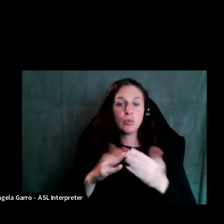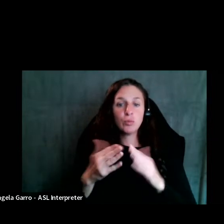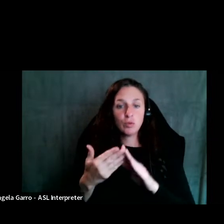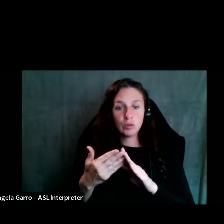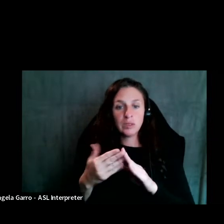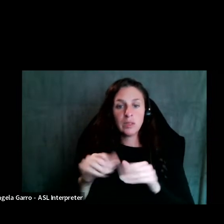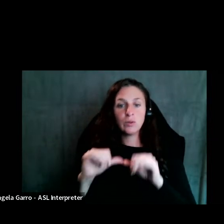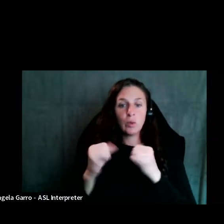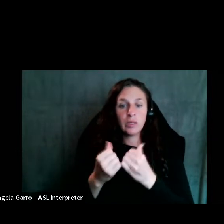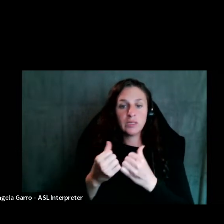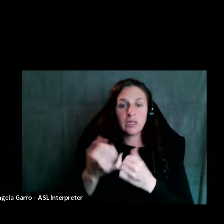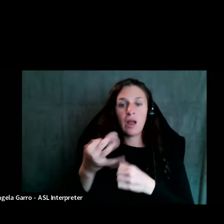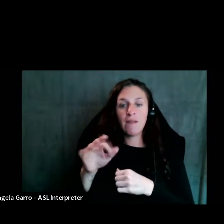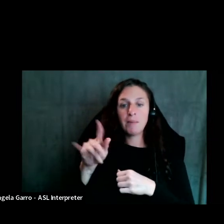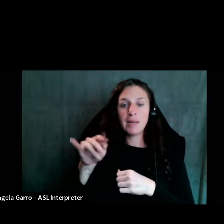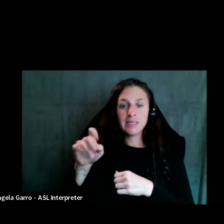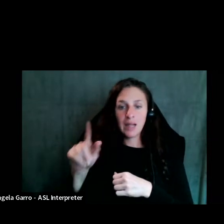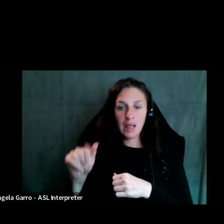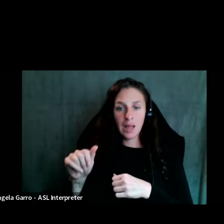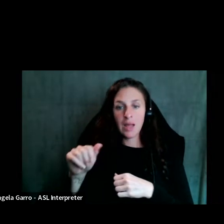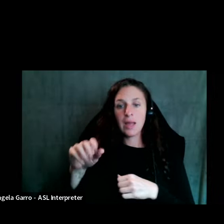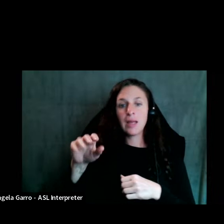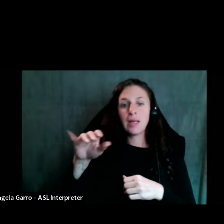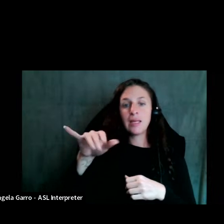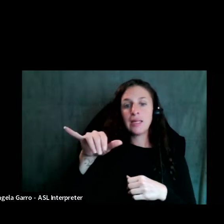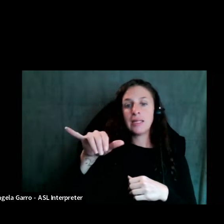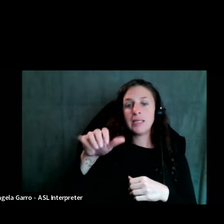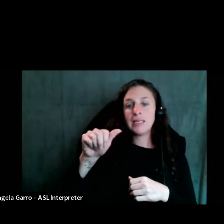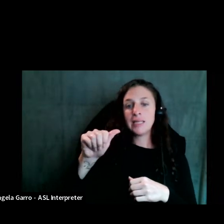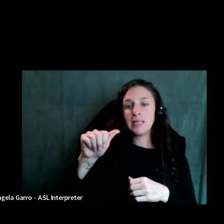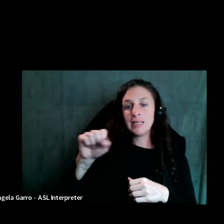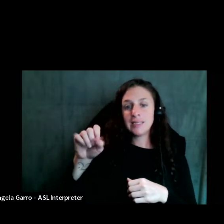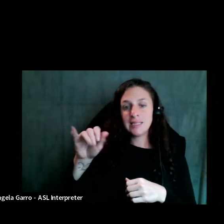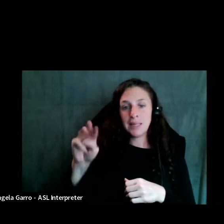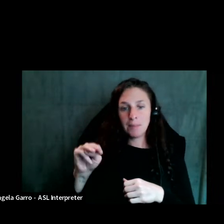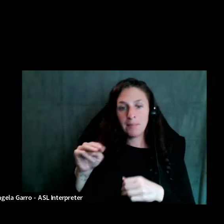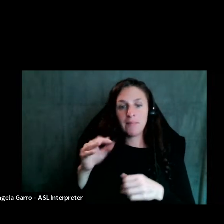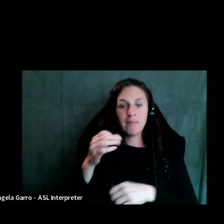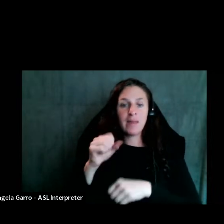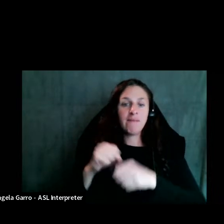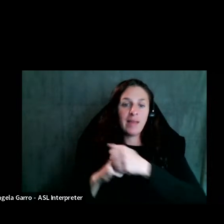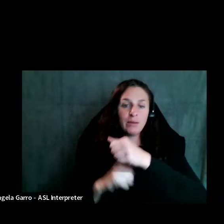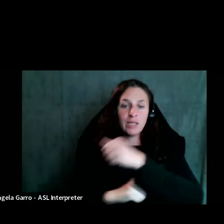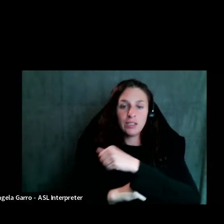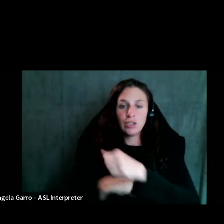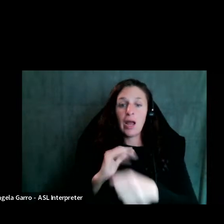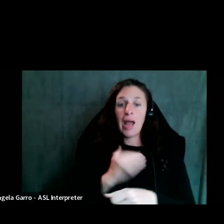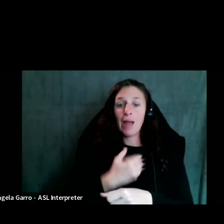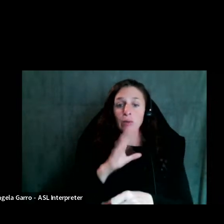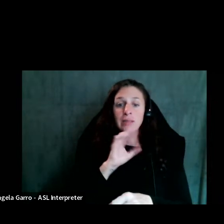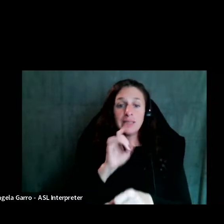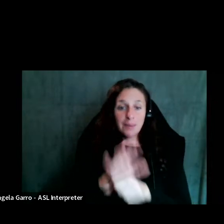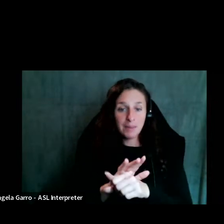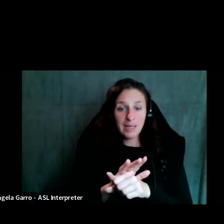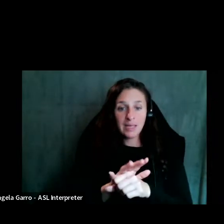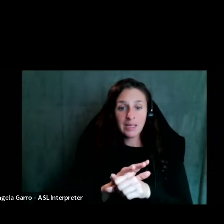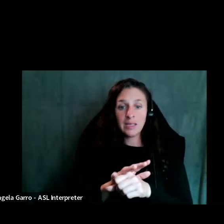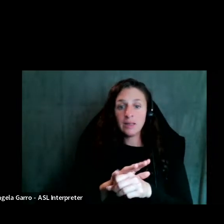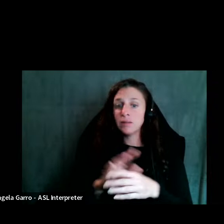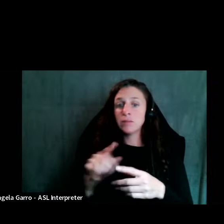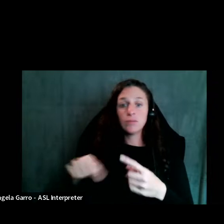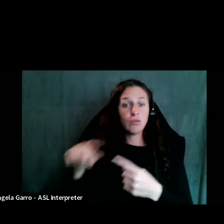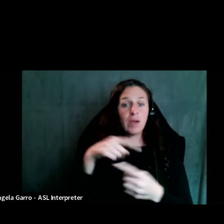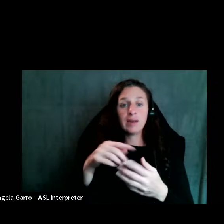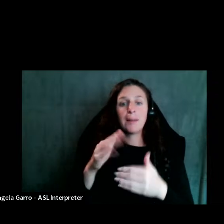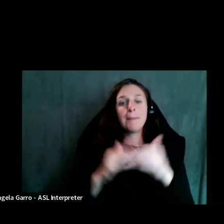Yassin Foundation. Yassin Foundation, our commitment revolves around the slogan, building a